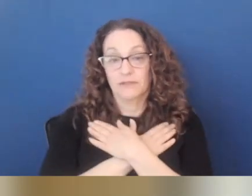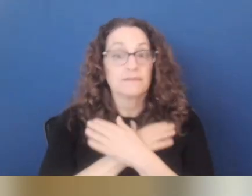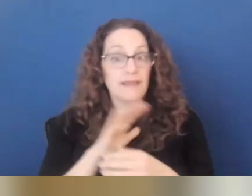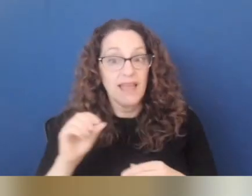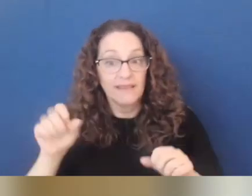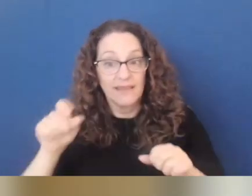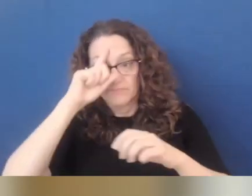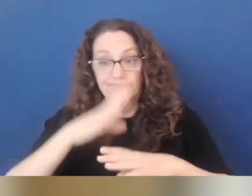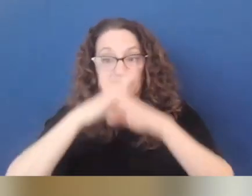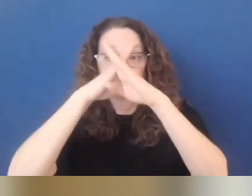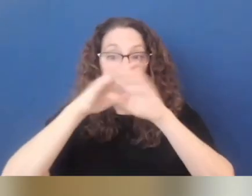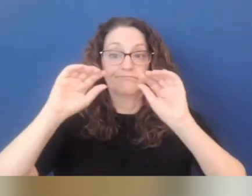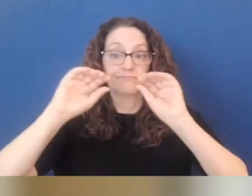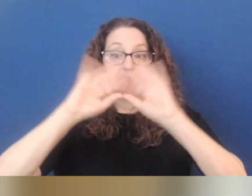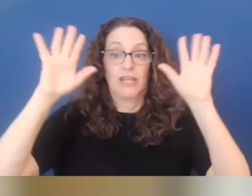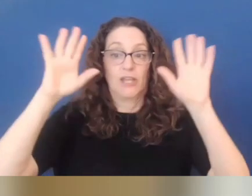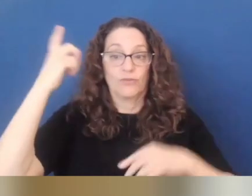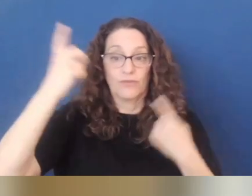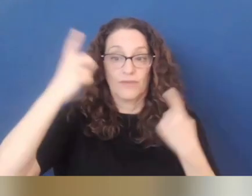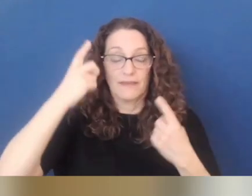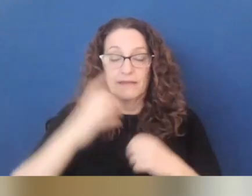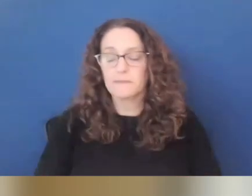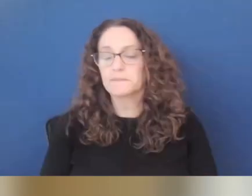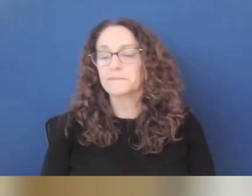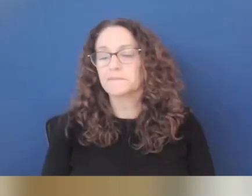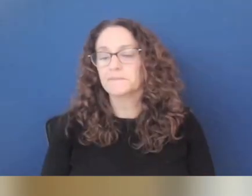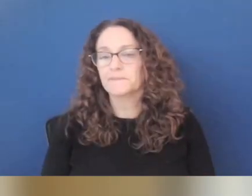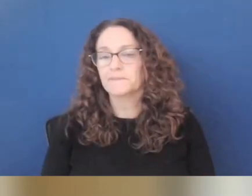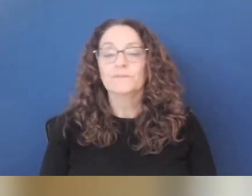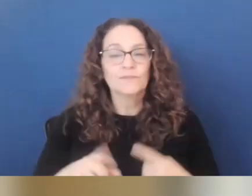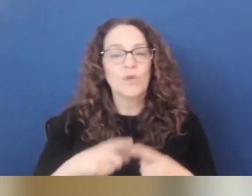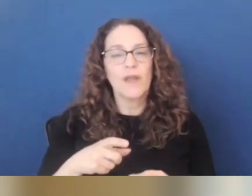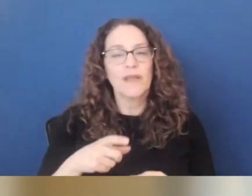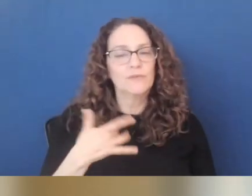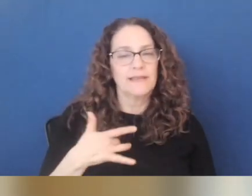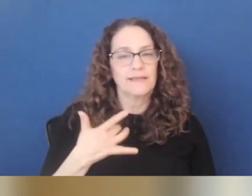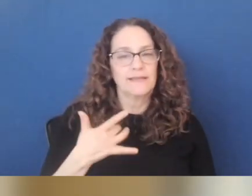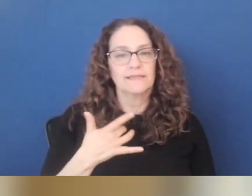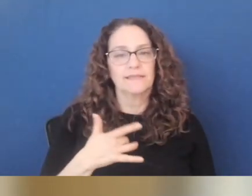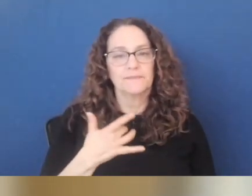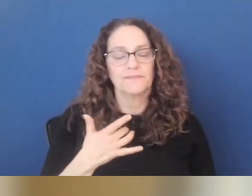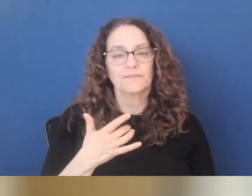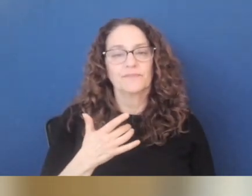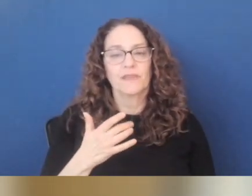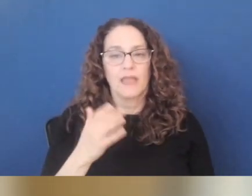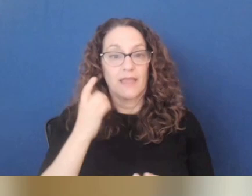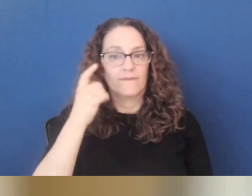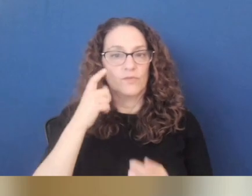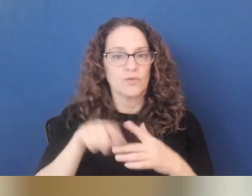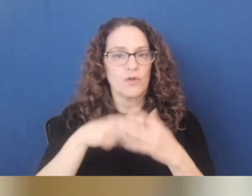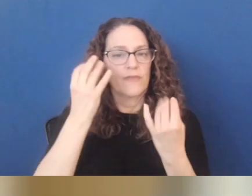clearly. So when we can sense the reflection on what is the danger in it,